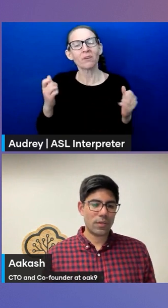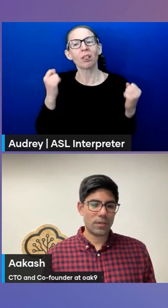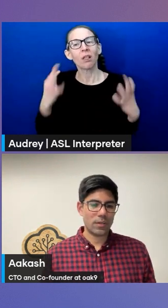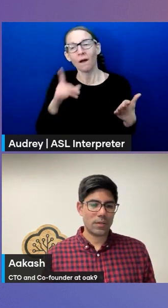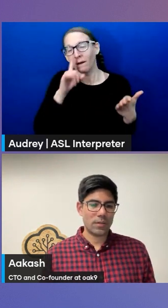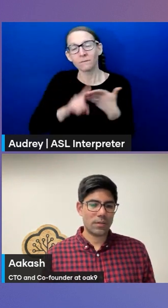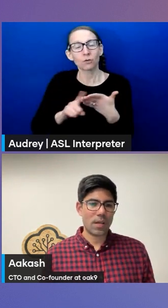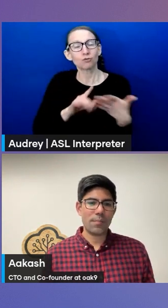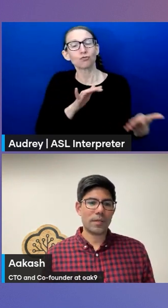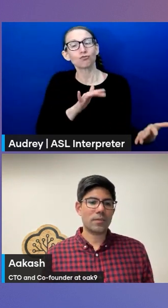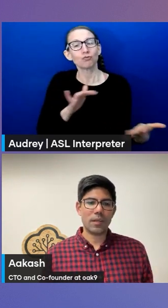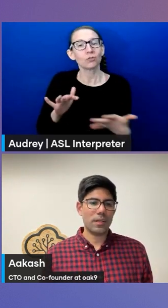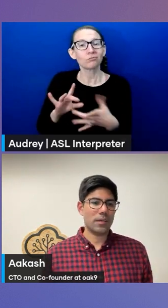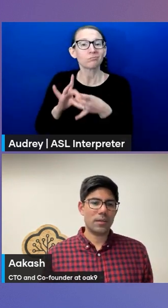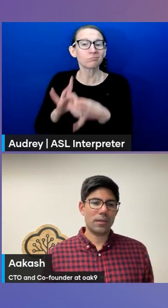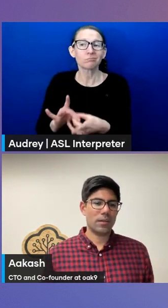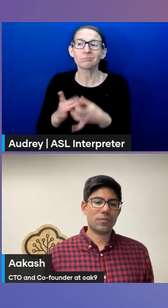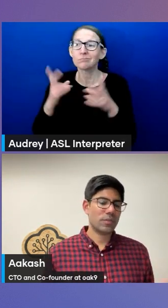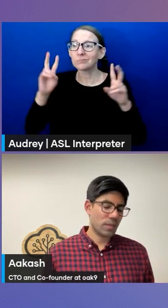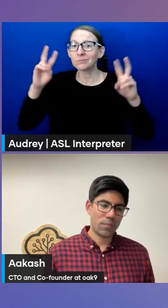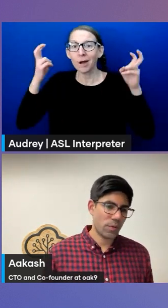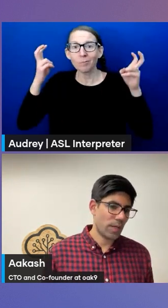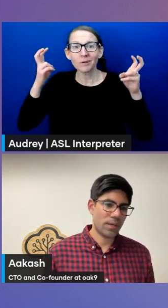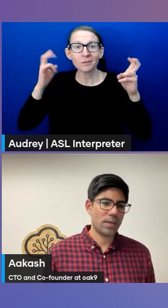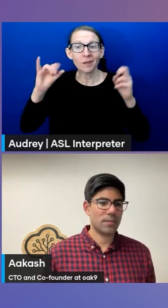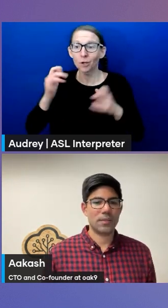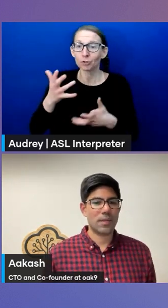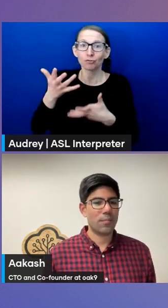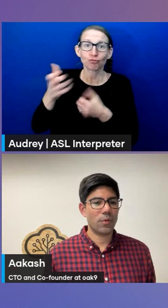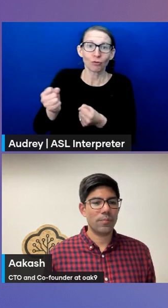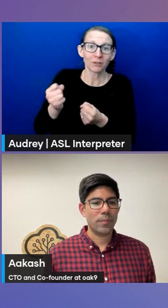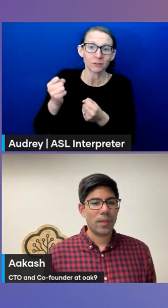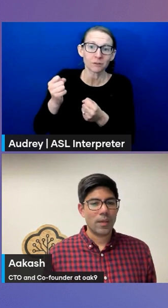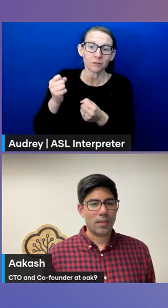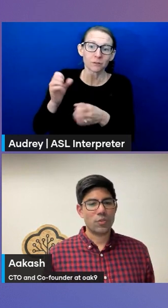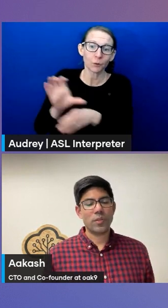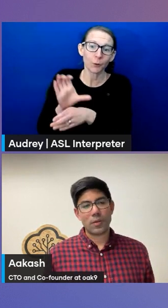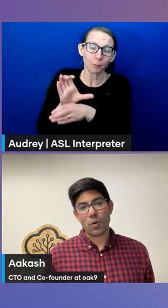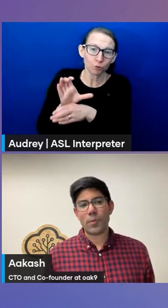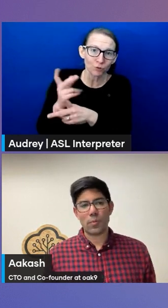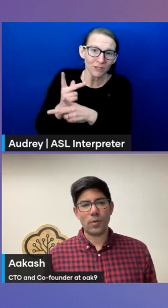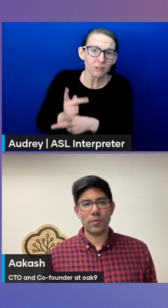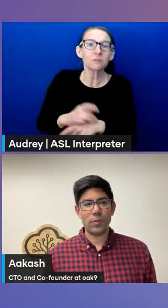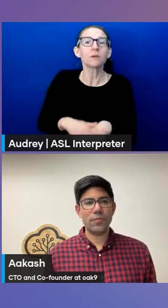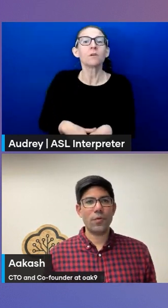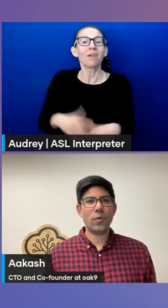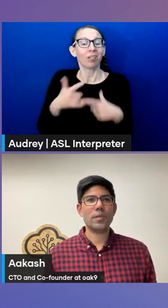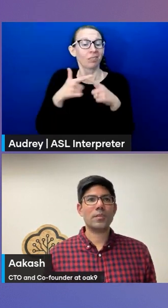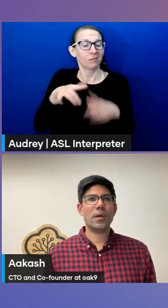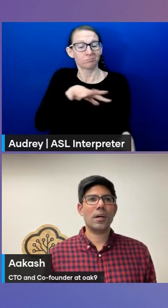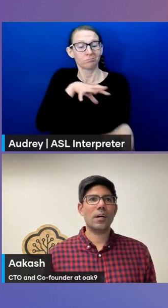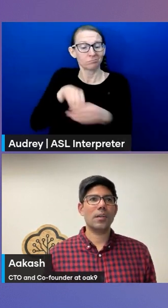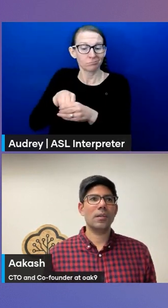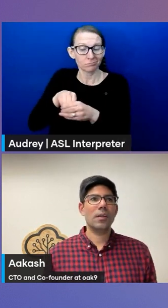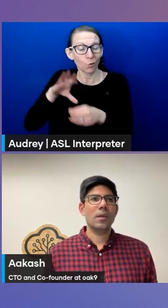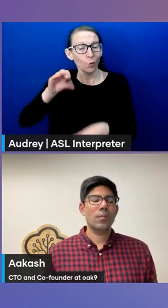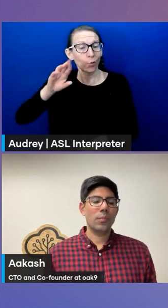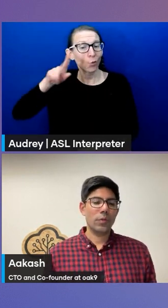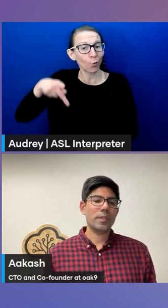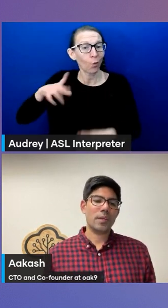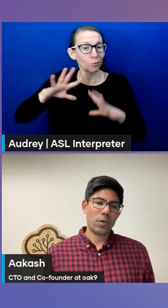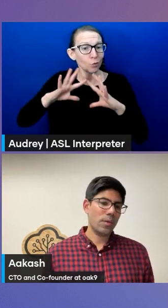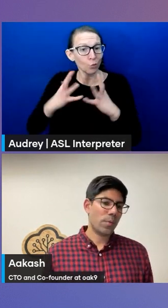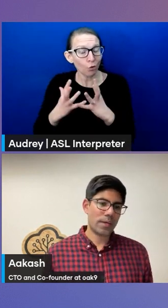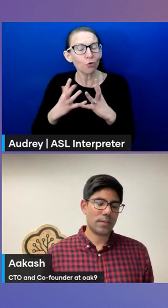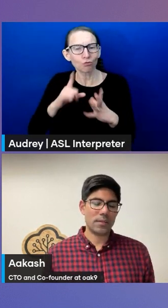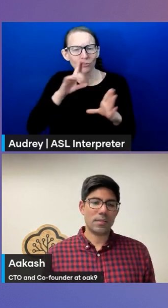research in topics like trusted computing, as an example, and then joined the corporate world and really focused on